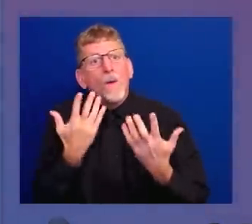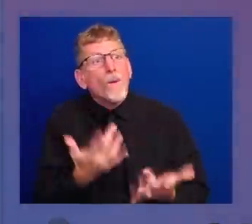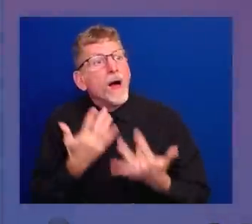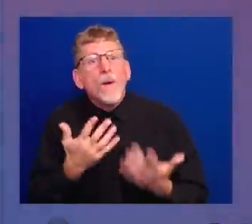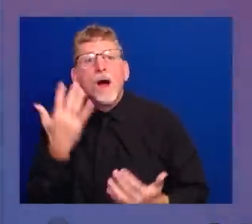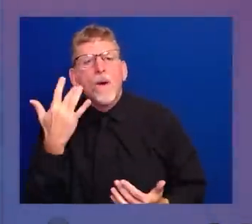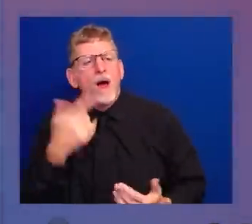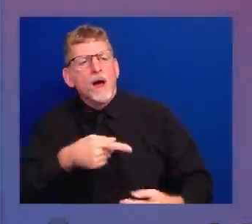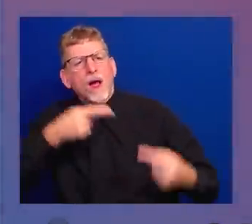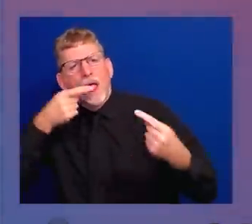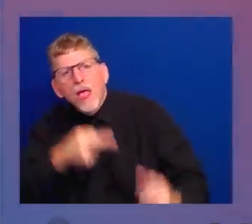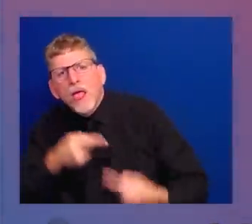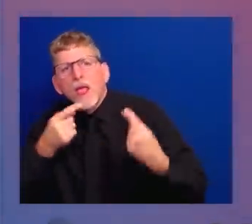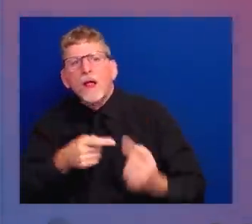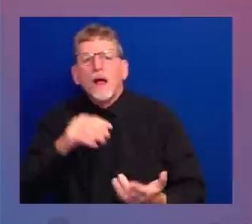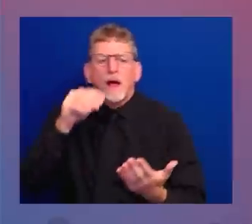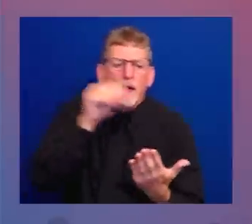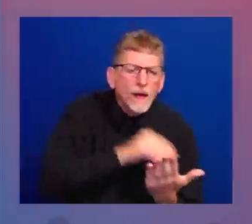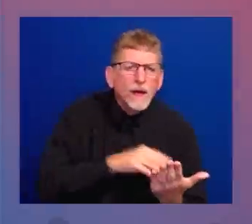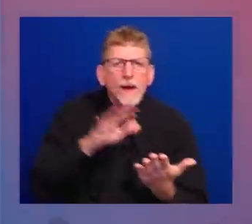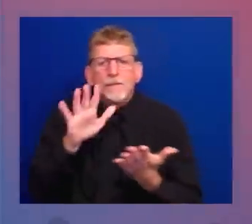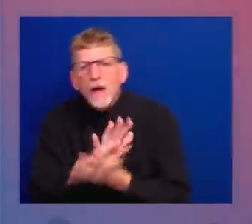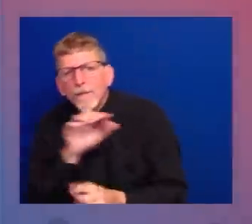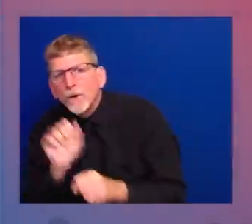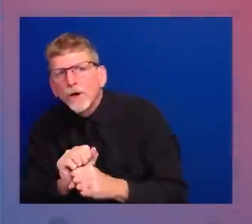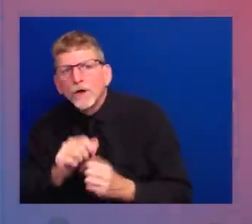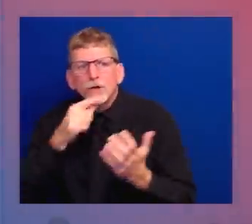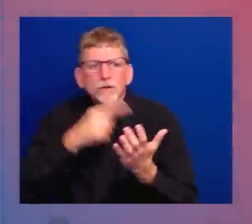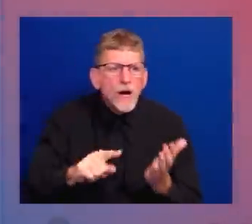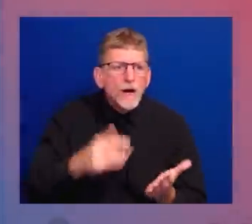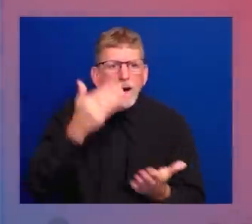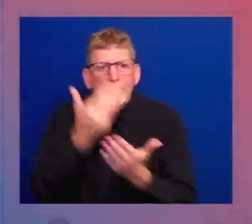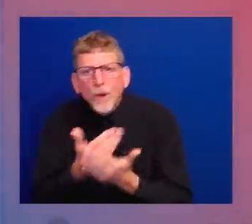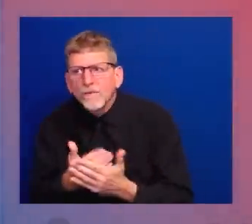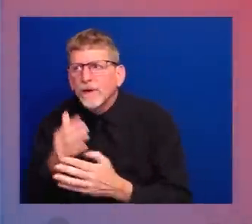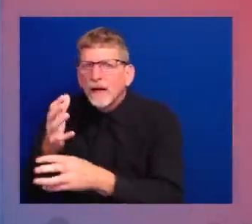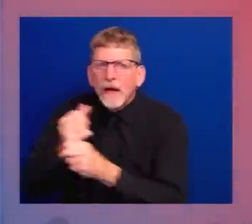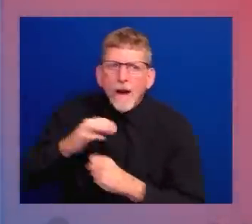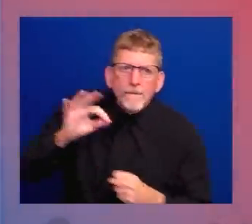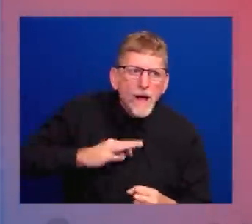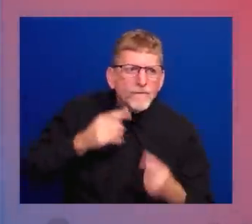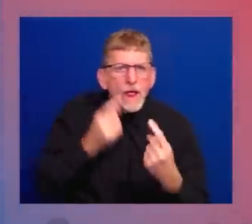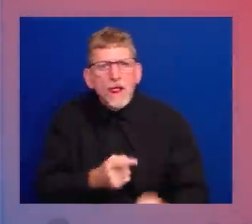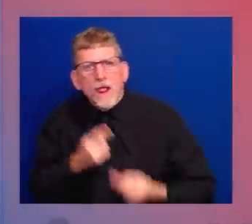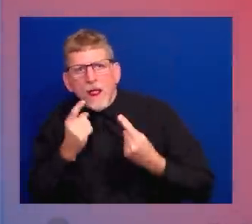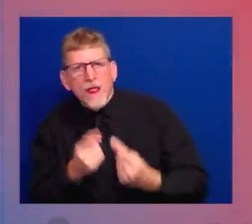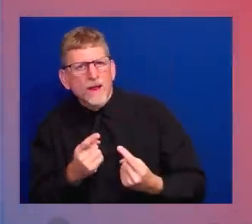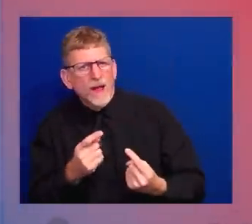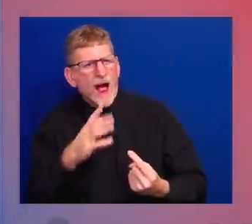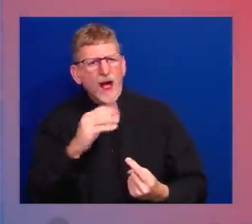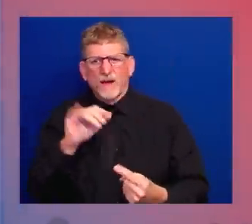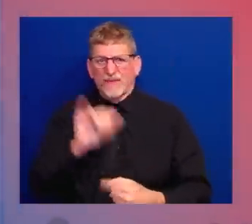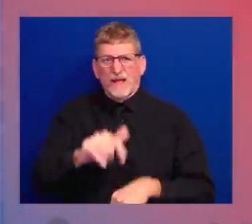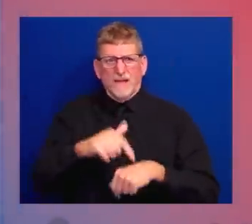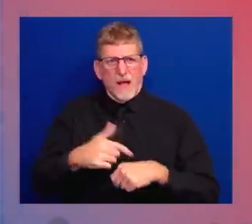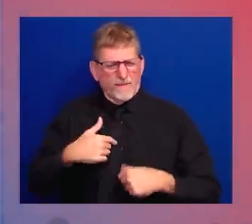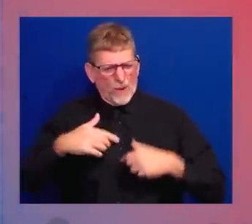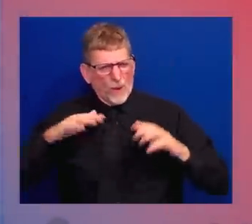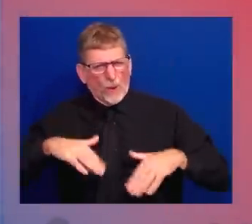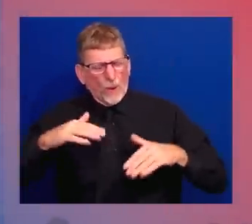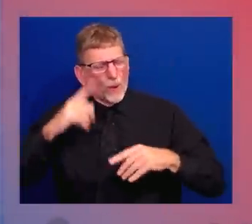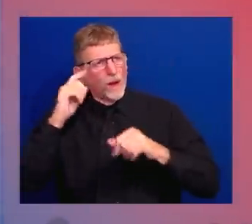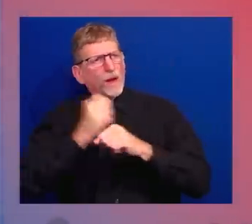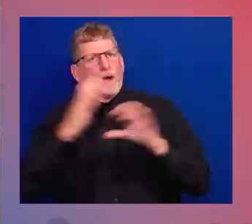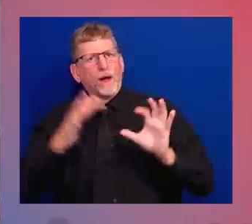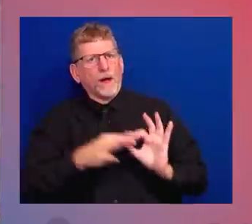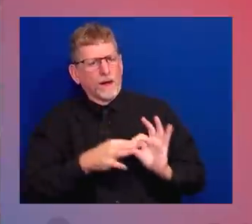my symptoms with my service. Because someone else, somewhere else, had it worse than I